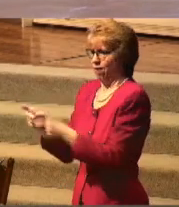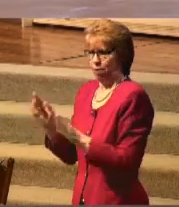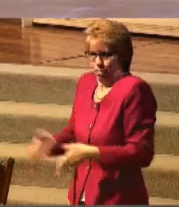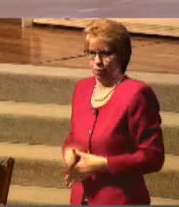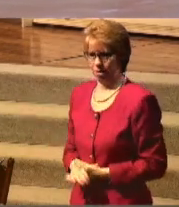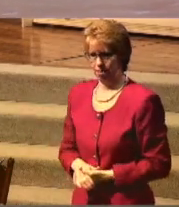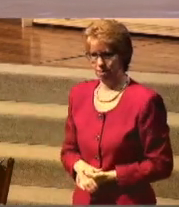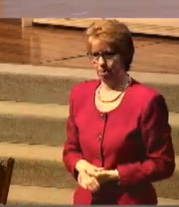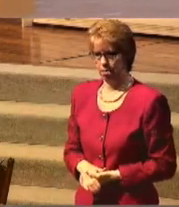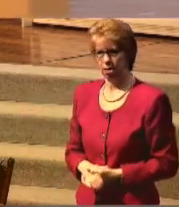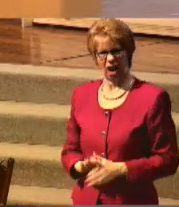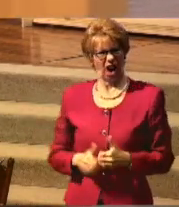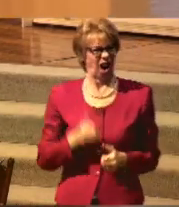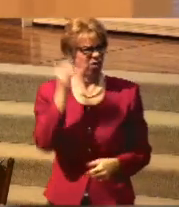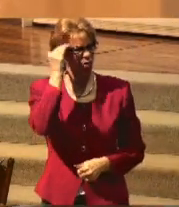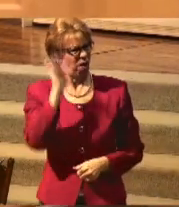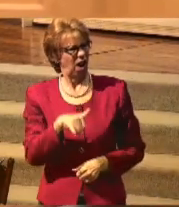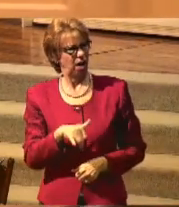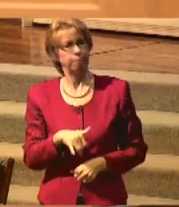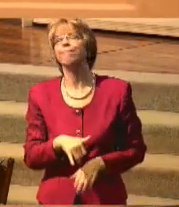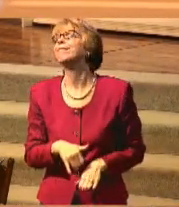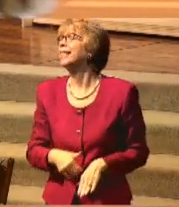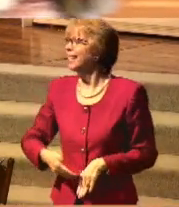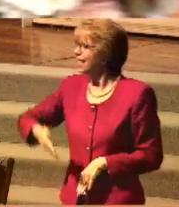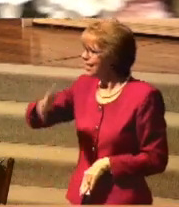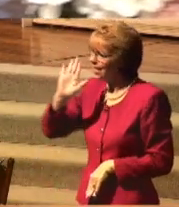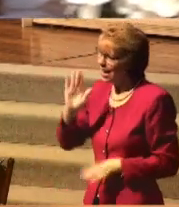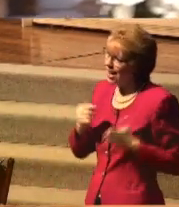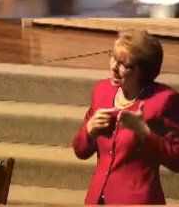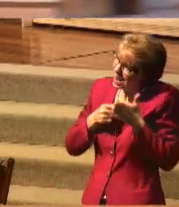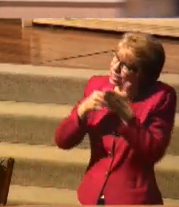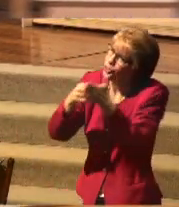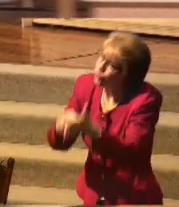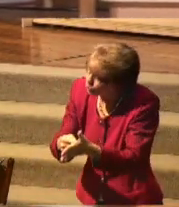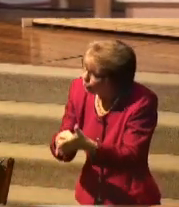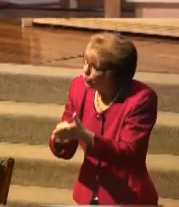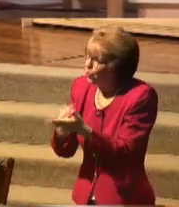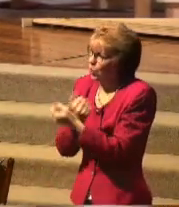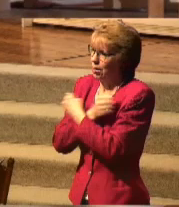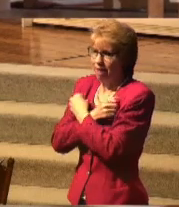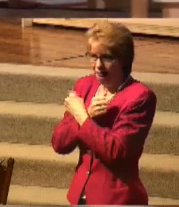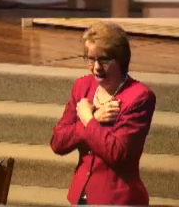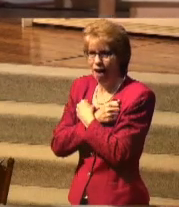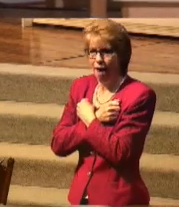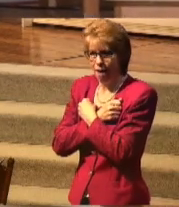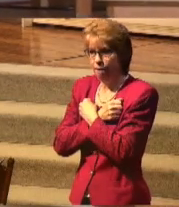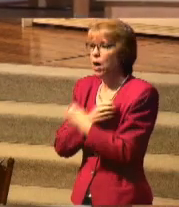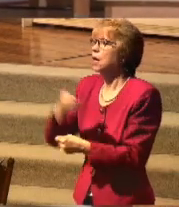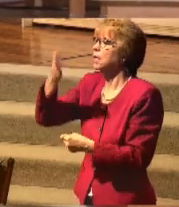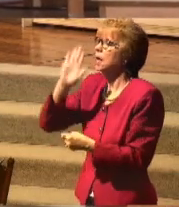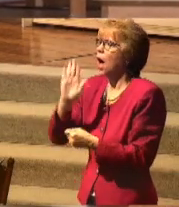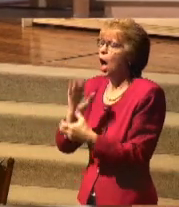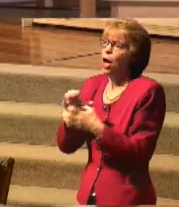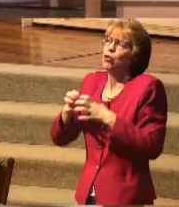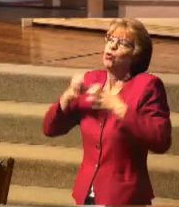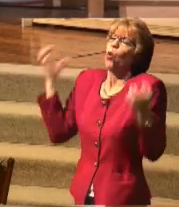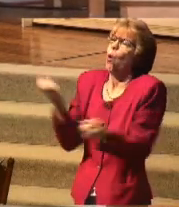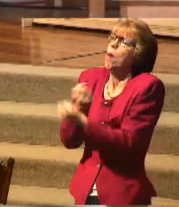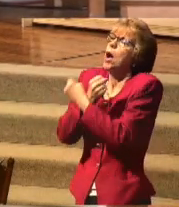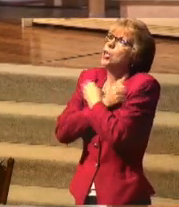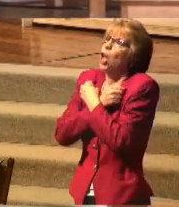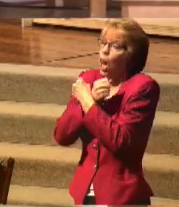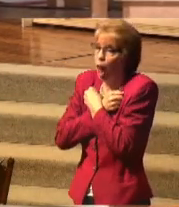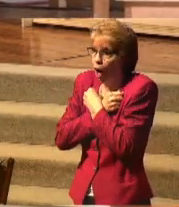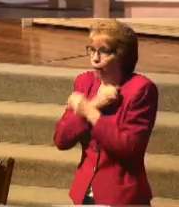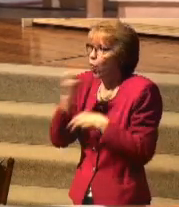that? Because God defined love in probably the most famous verse in all the Bible. For God so loved